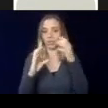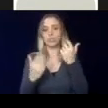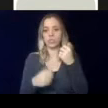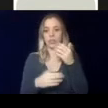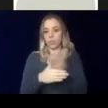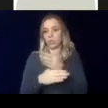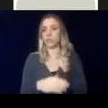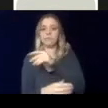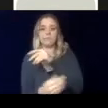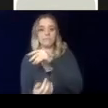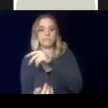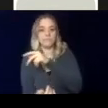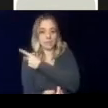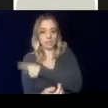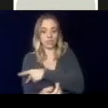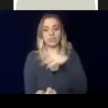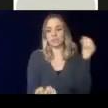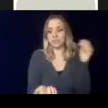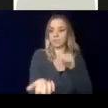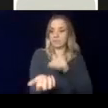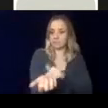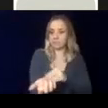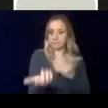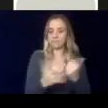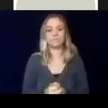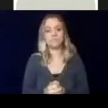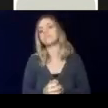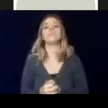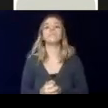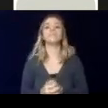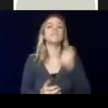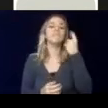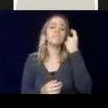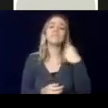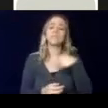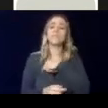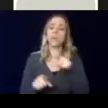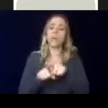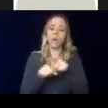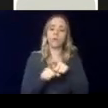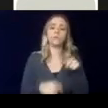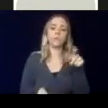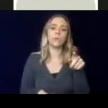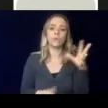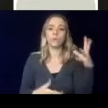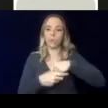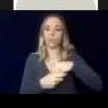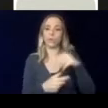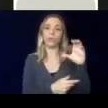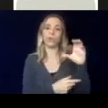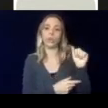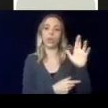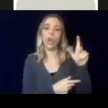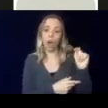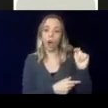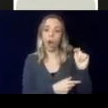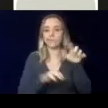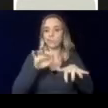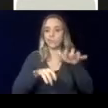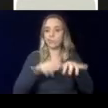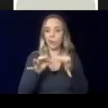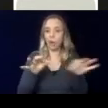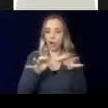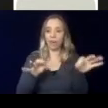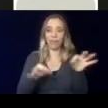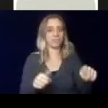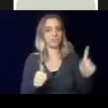provider and the deaf and hard of hearing patients. And we also were able to include CART. So this was the first time we were able to